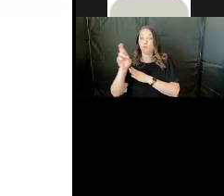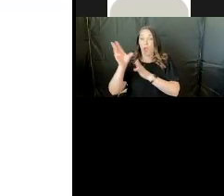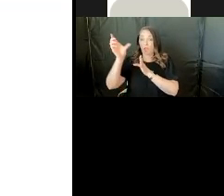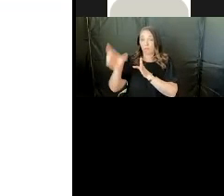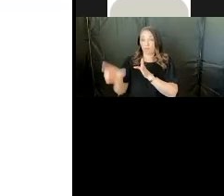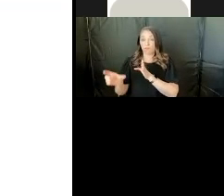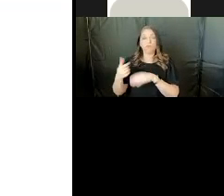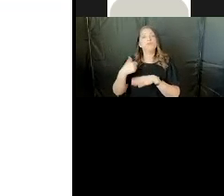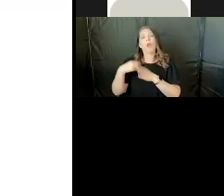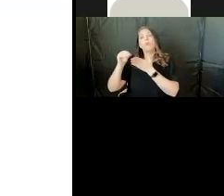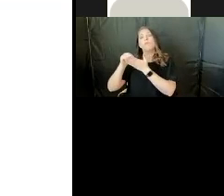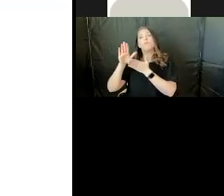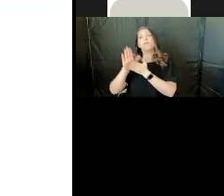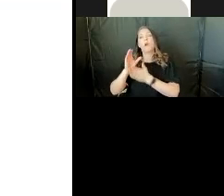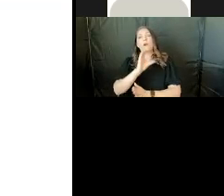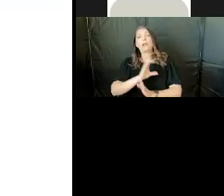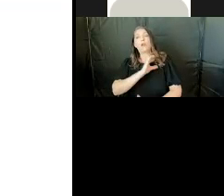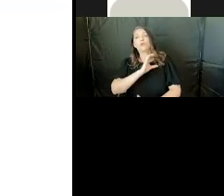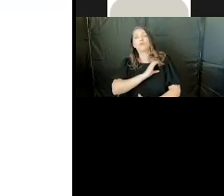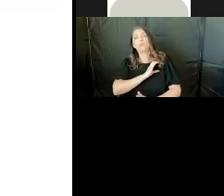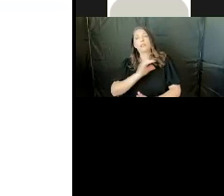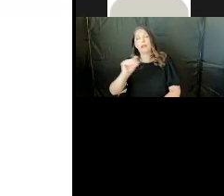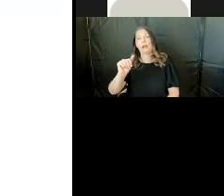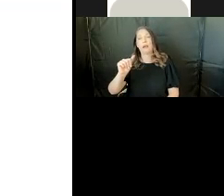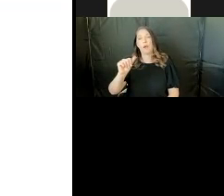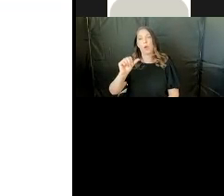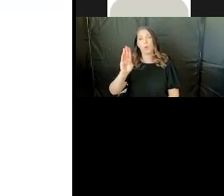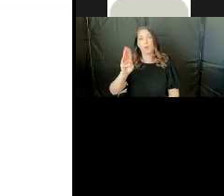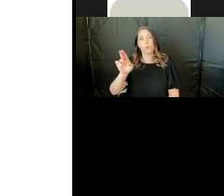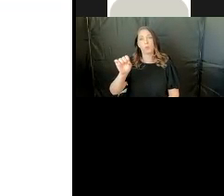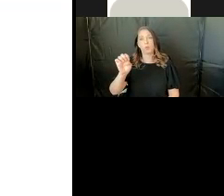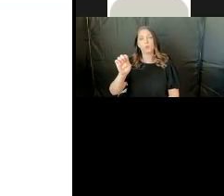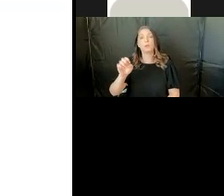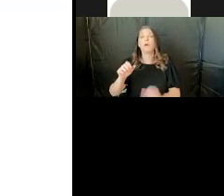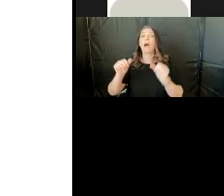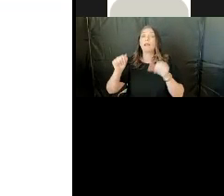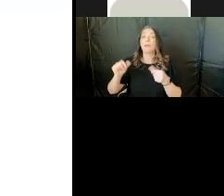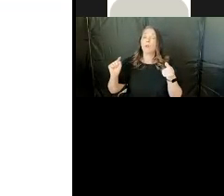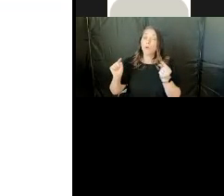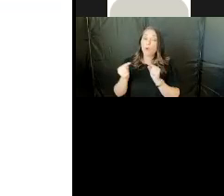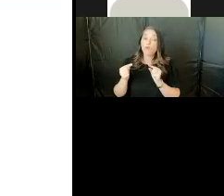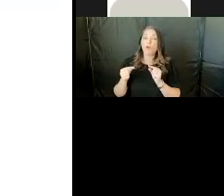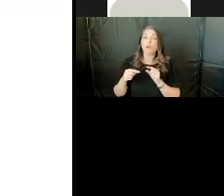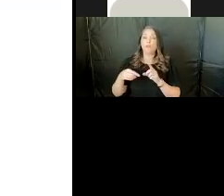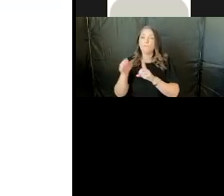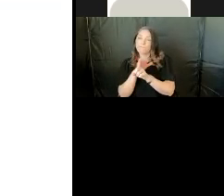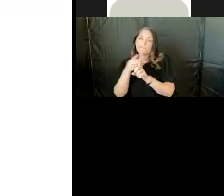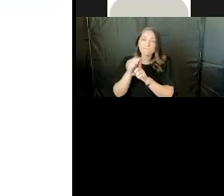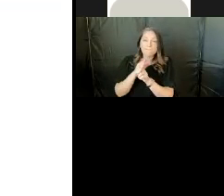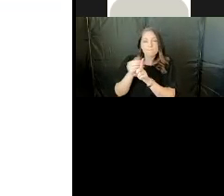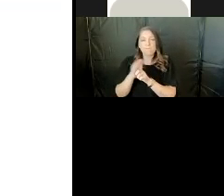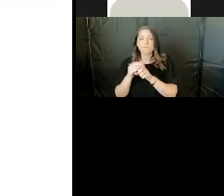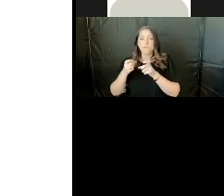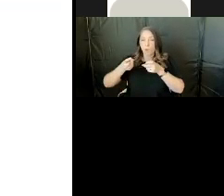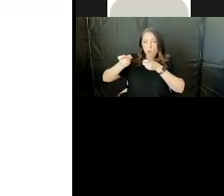some characteristics of abuse. Abuse can be hurtful, manipulative, controlling,